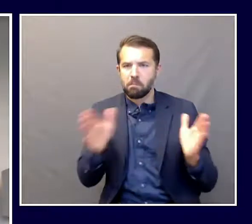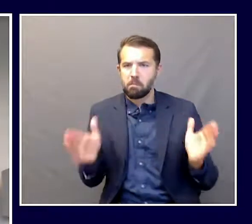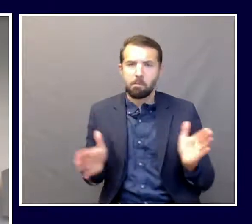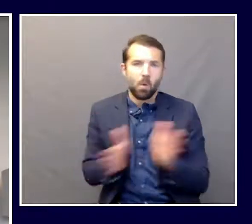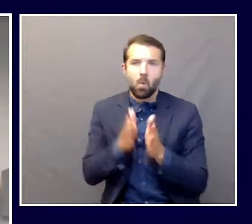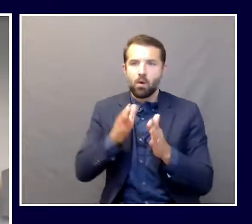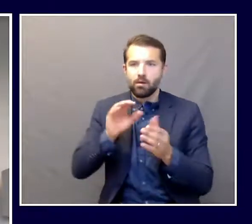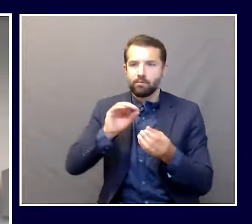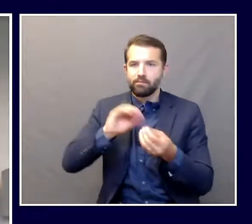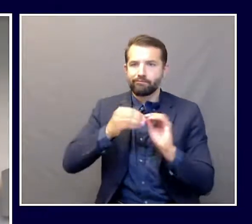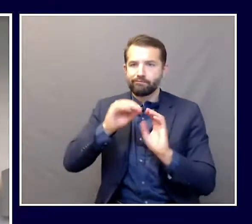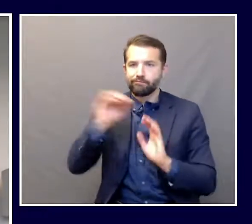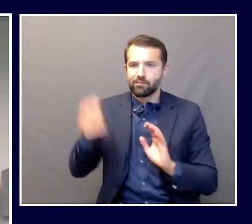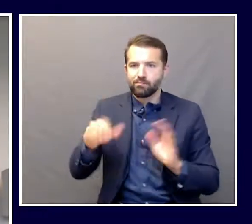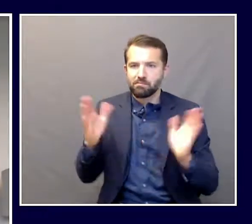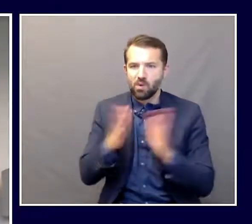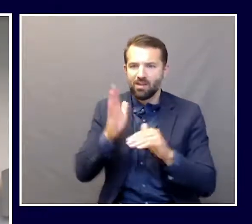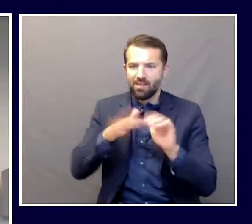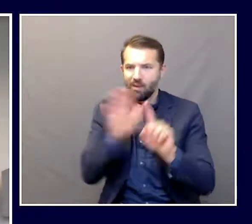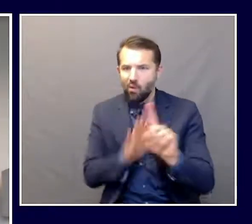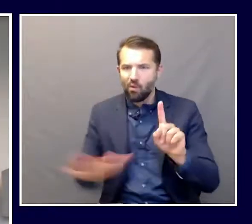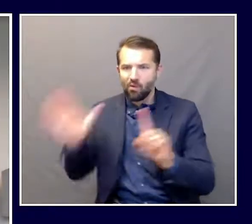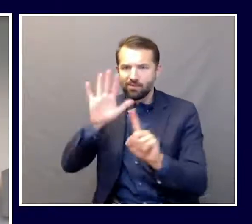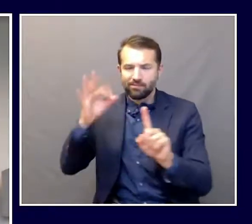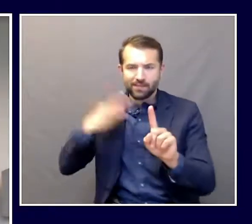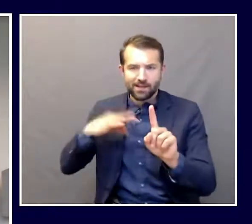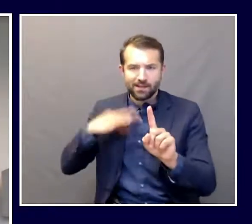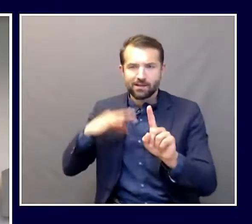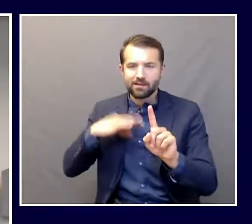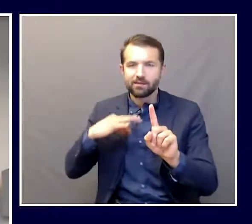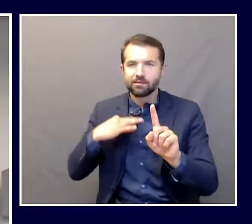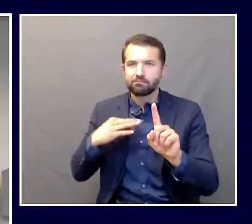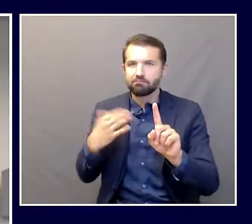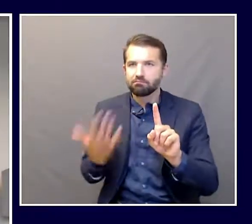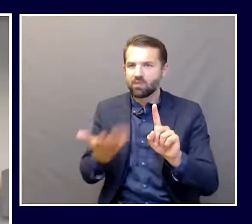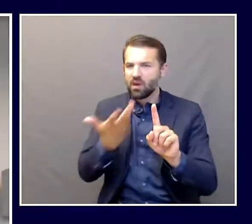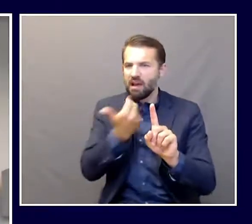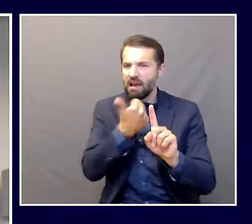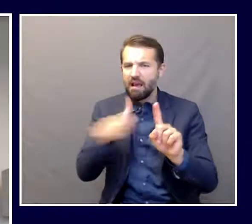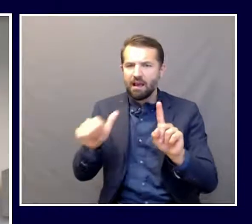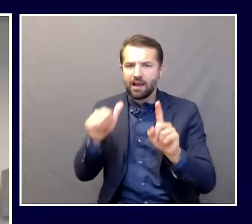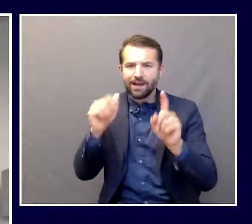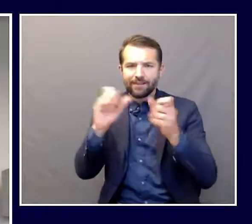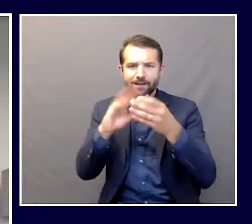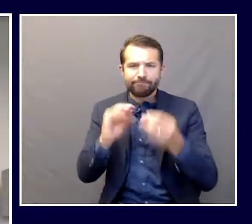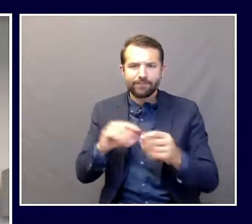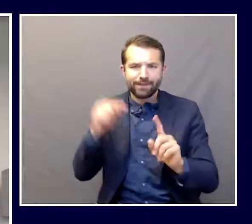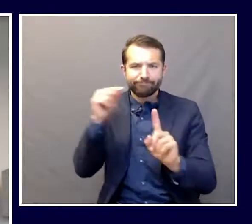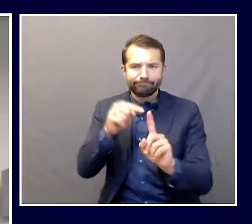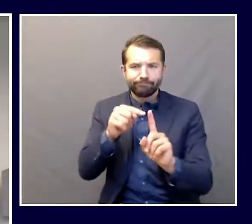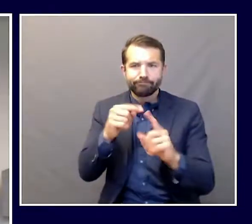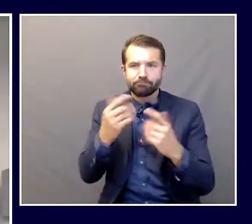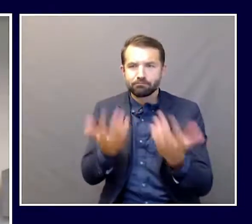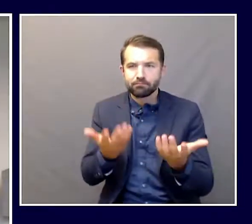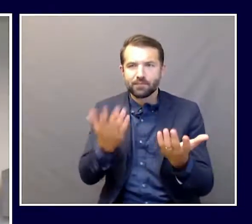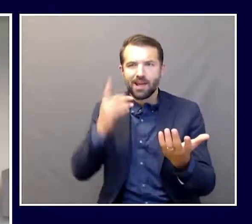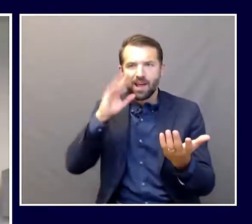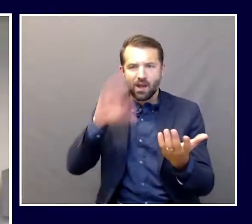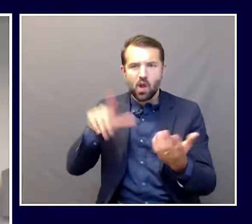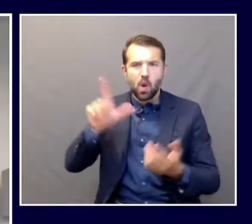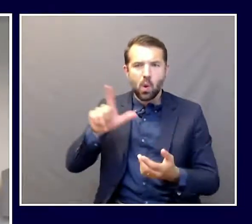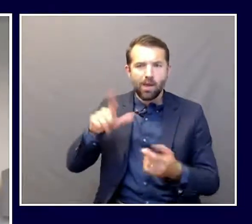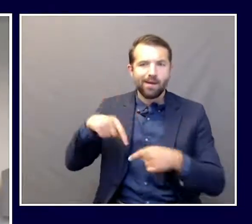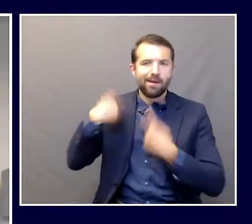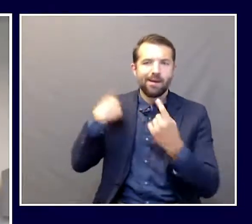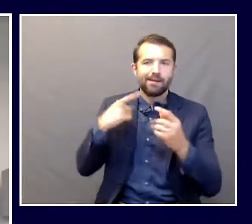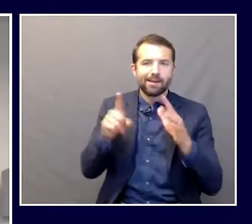is that reflection of something going on locally, or what are your thoughts? Yep, St. Mary's in particular